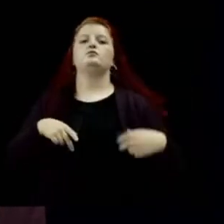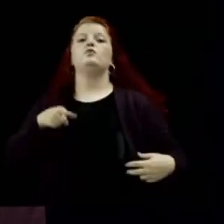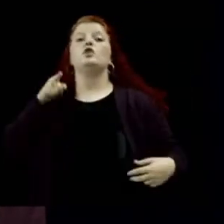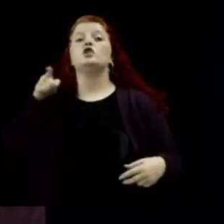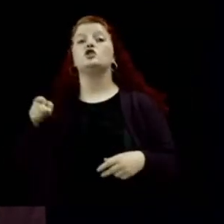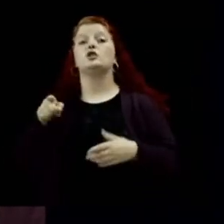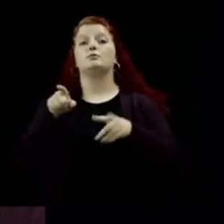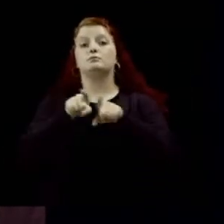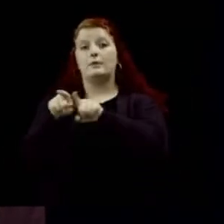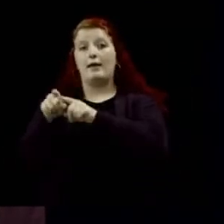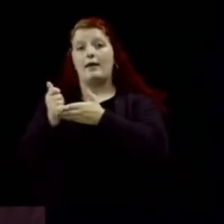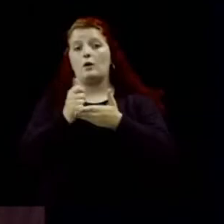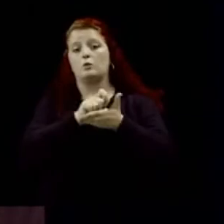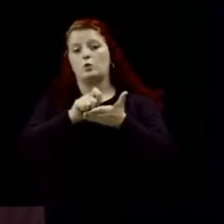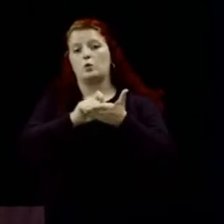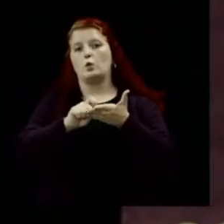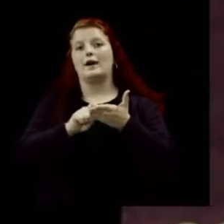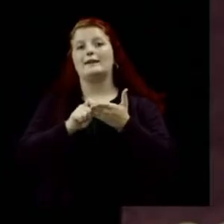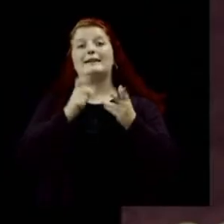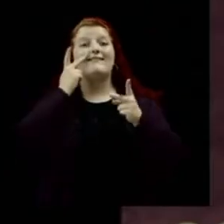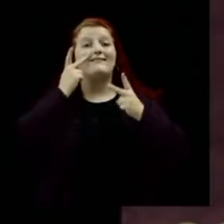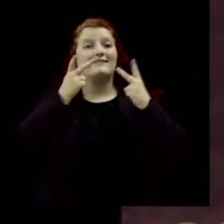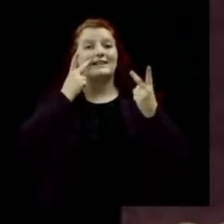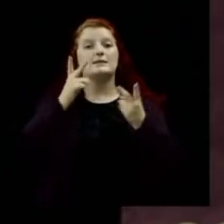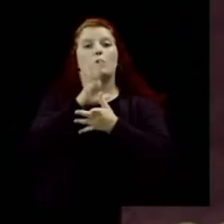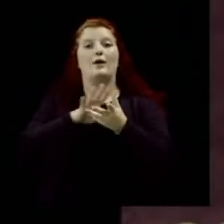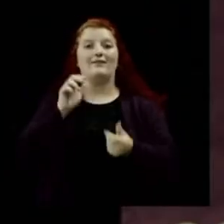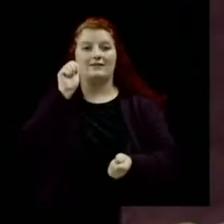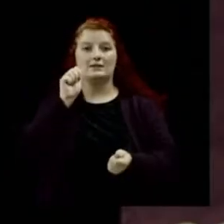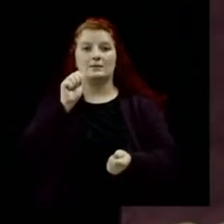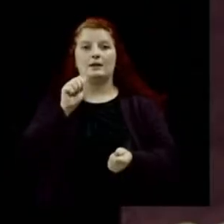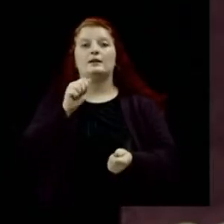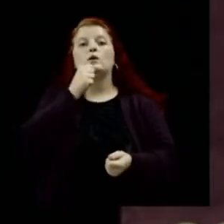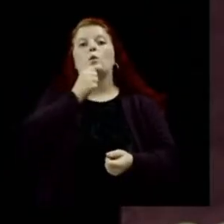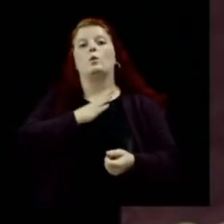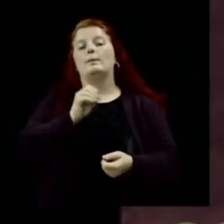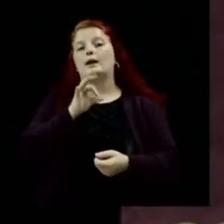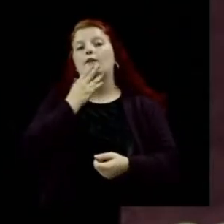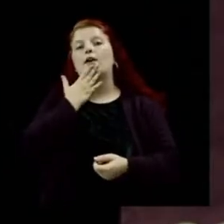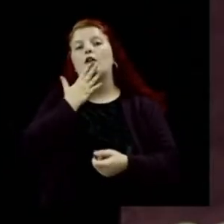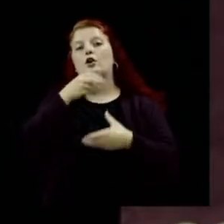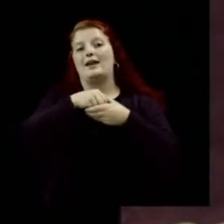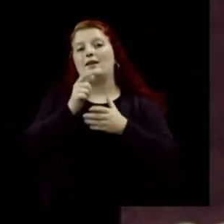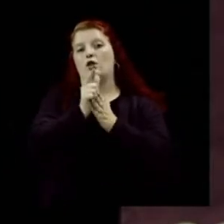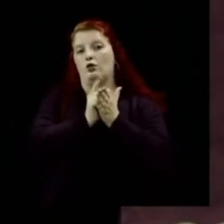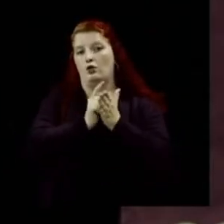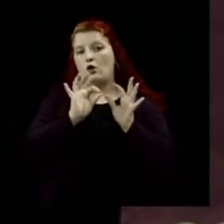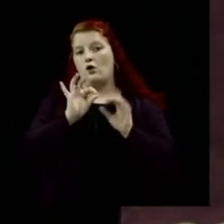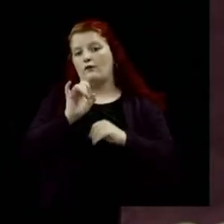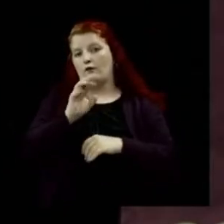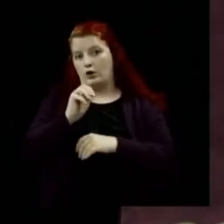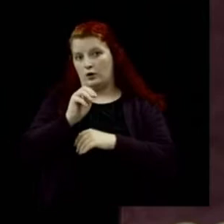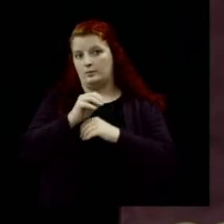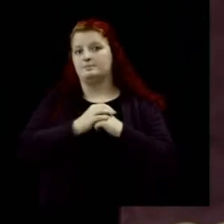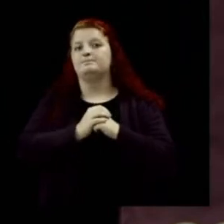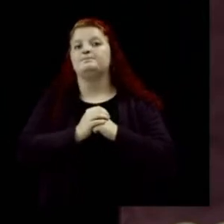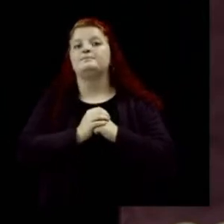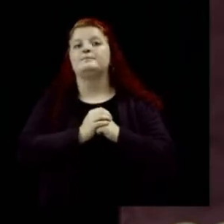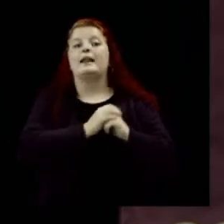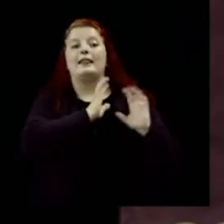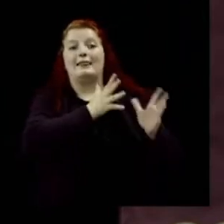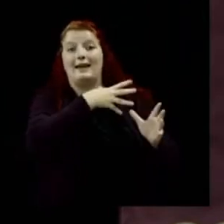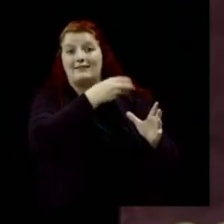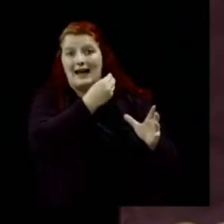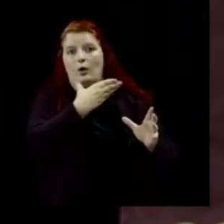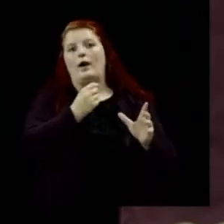co-author of Visible Invisibility, Women of Color in Law Firms, and Left Out and Left